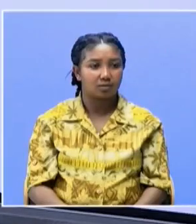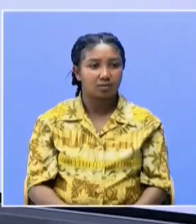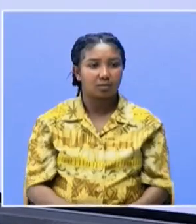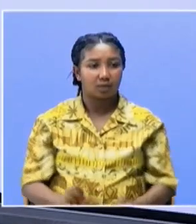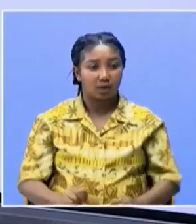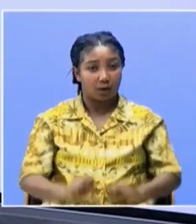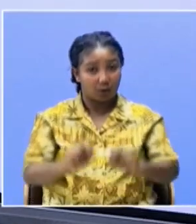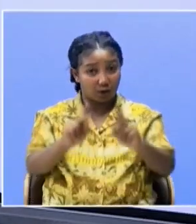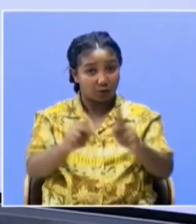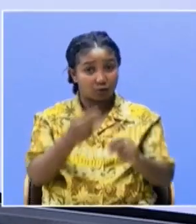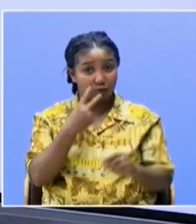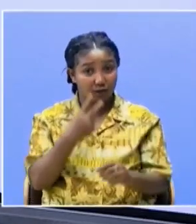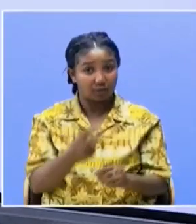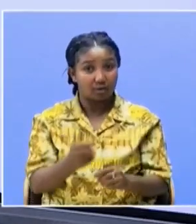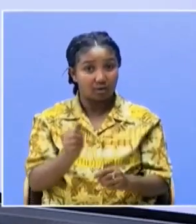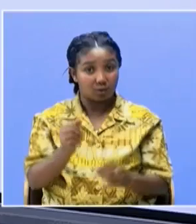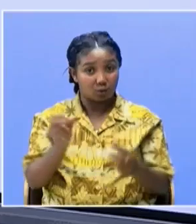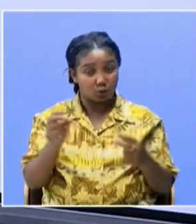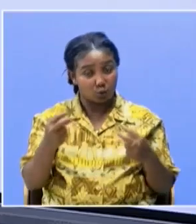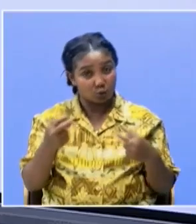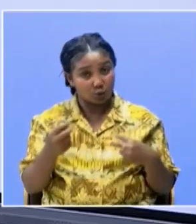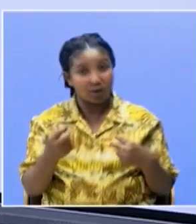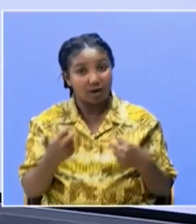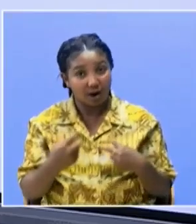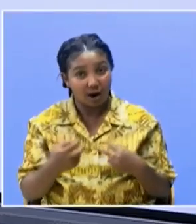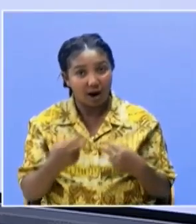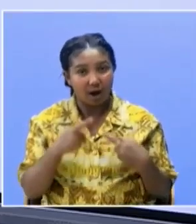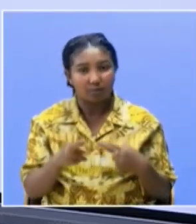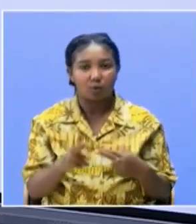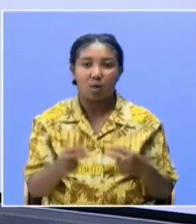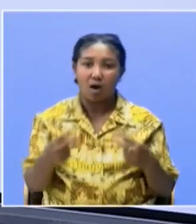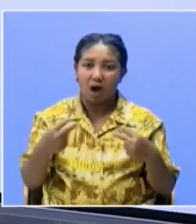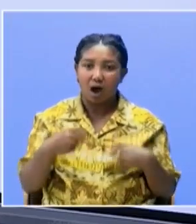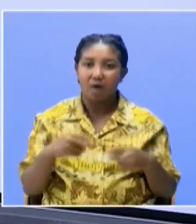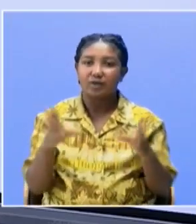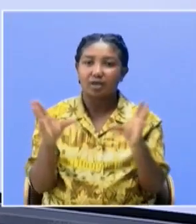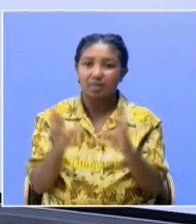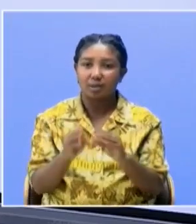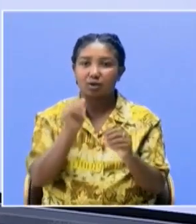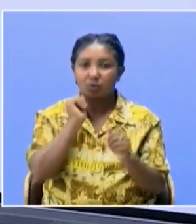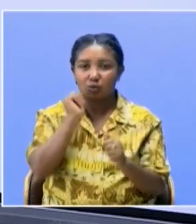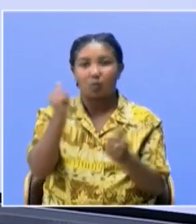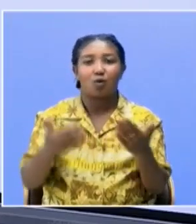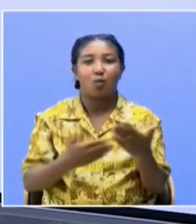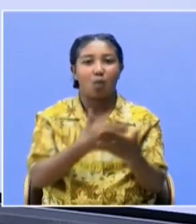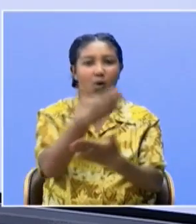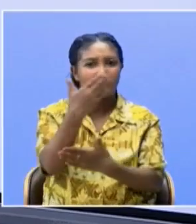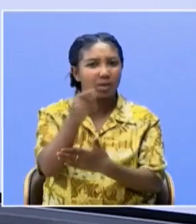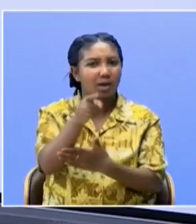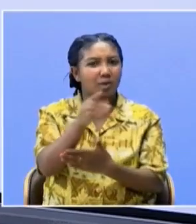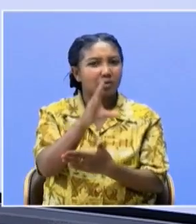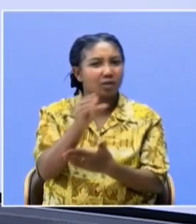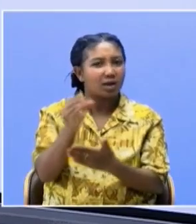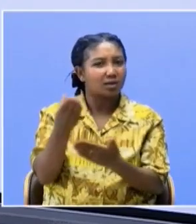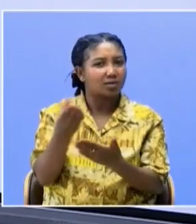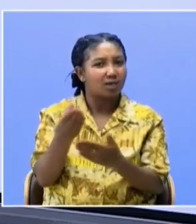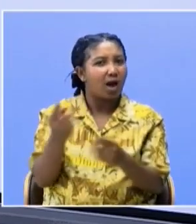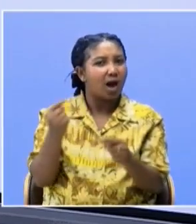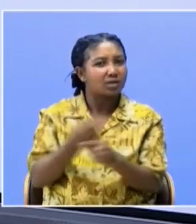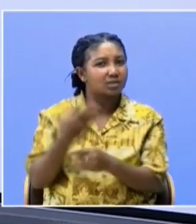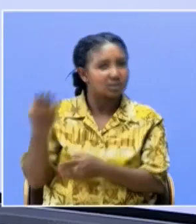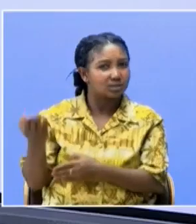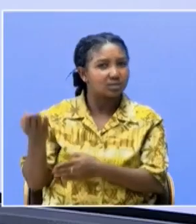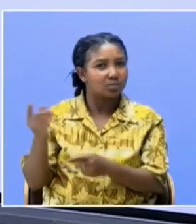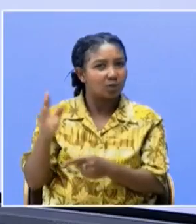Okay? Look, we are having a meeting tomorrow morning. Can you tell what kind of actions these